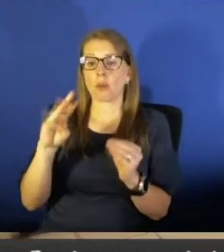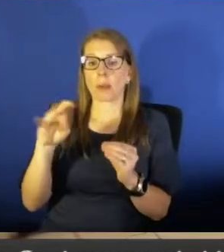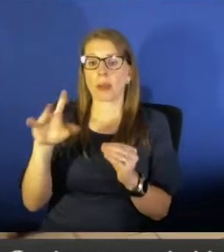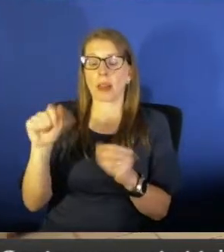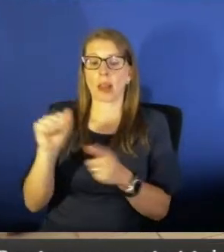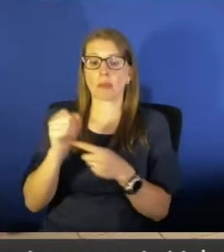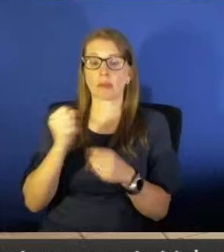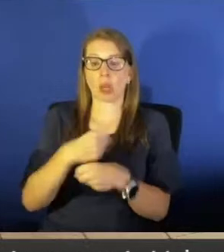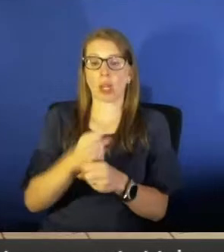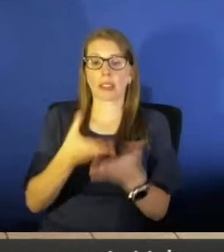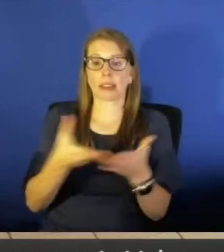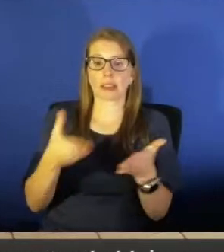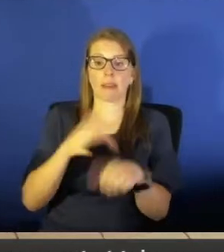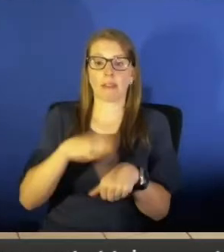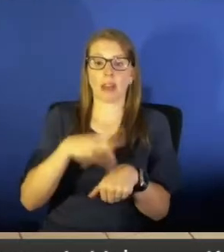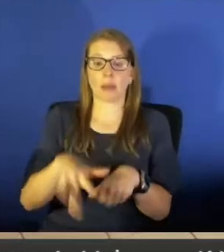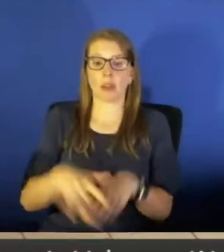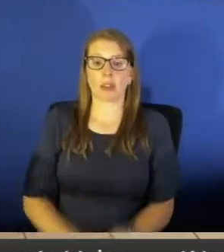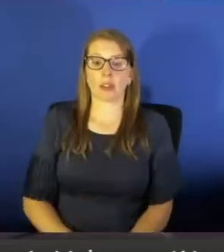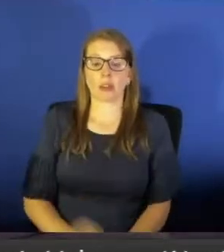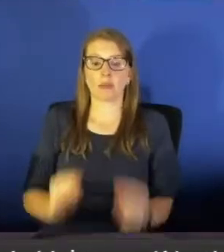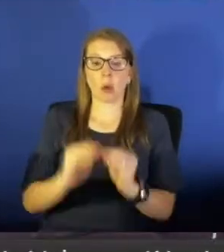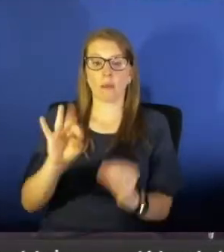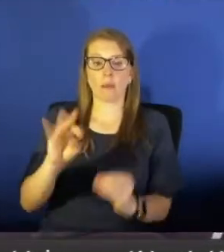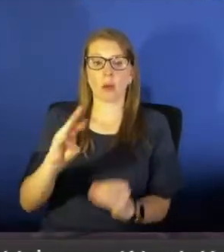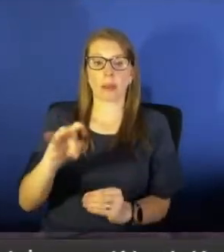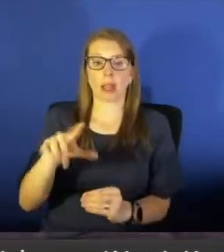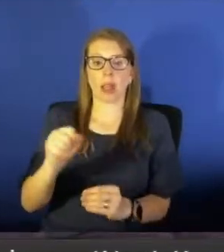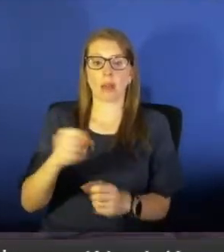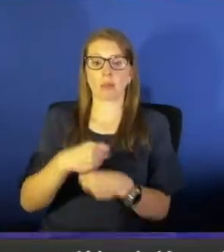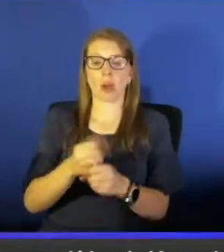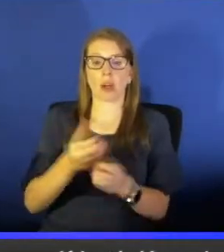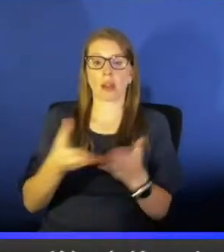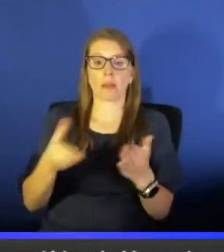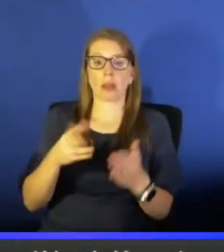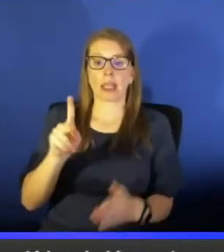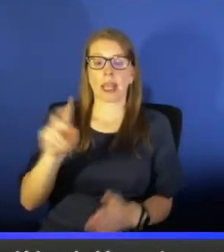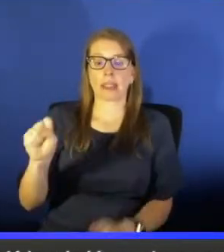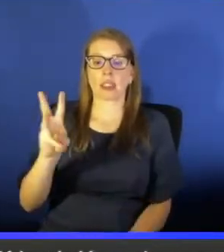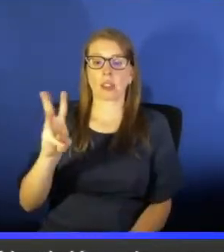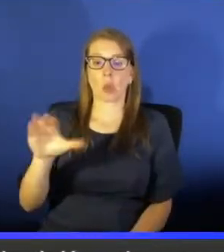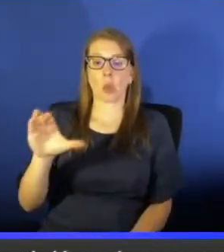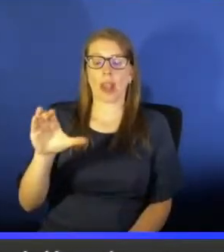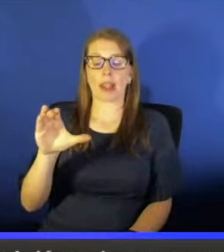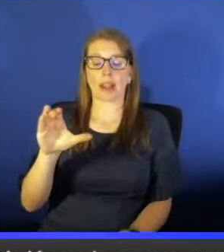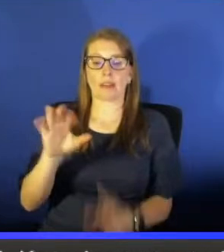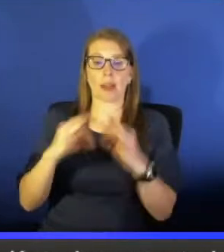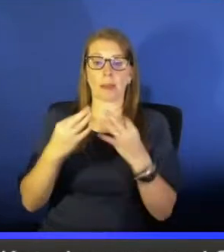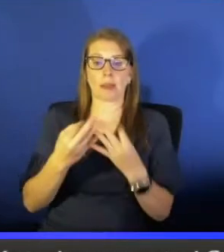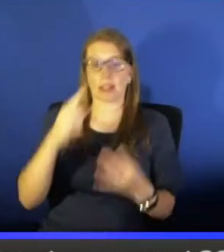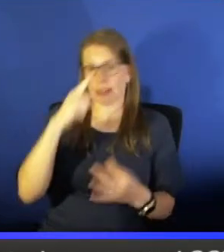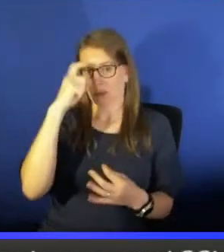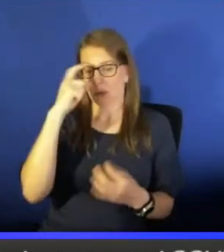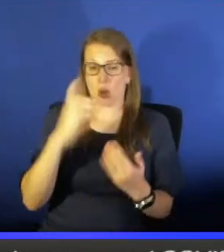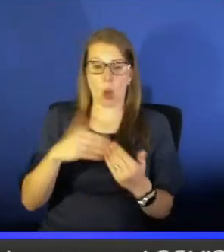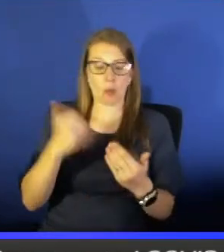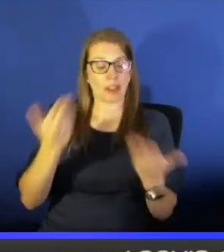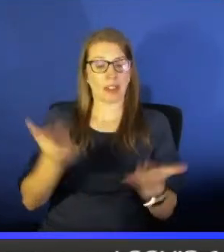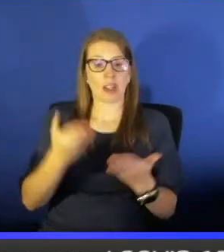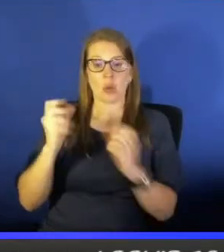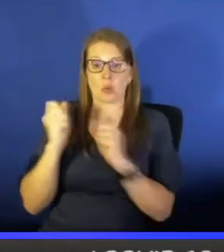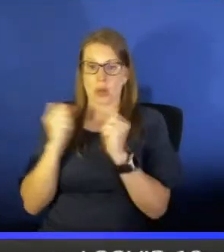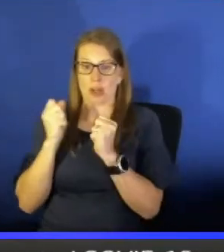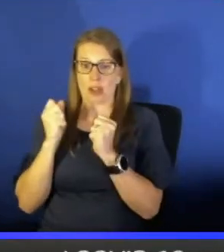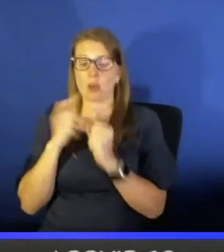also approved more formula products for use by Kansas WIC families. Summer is almost here, and just like in the winter, there are some